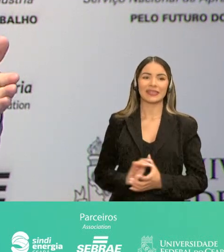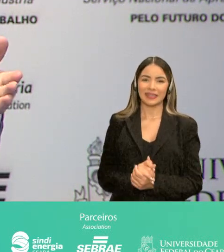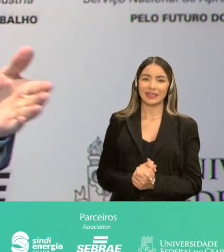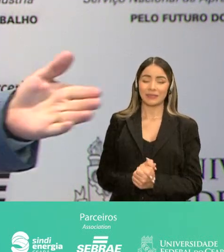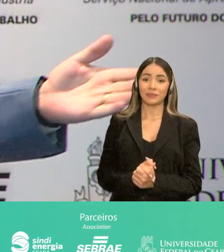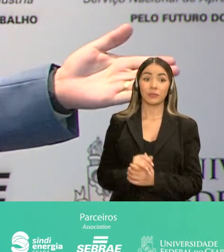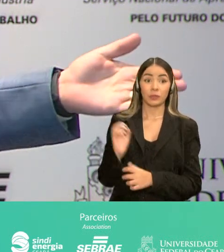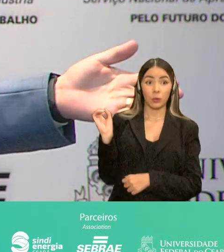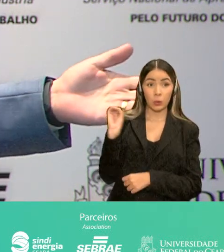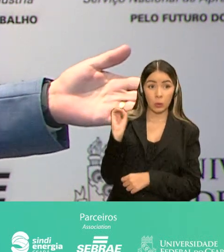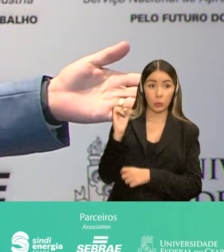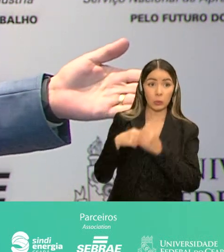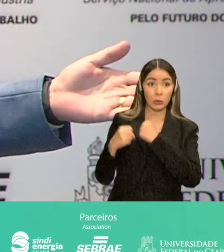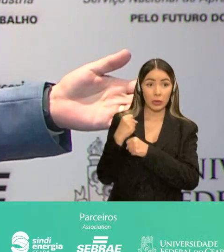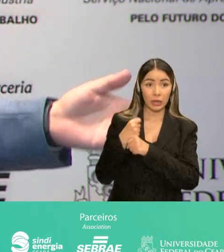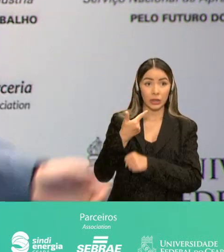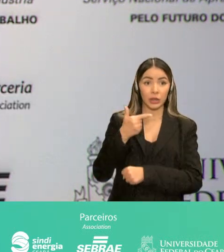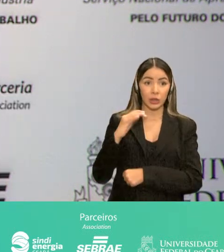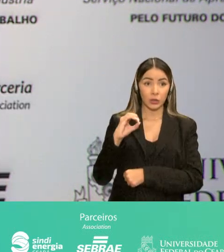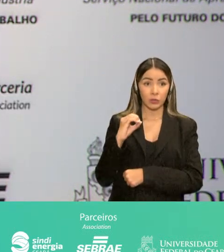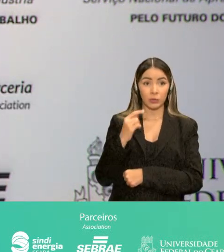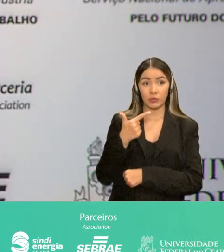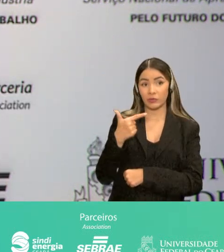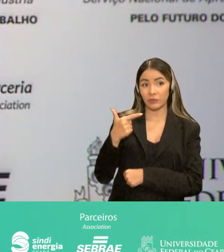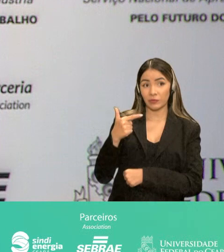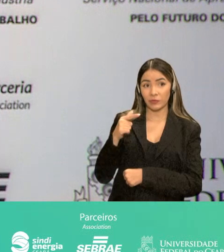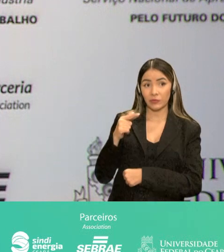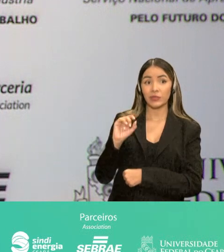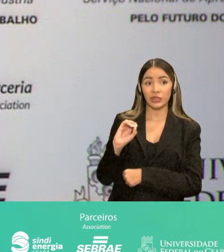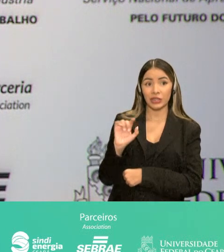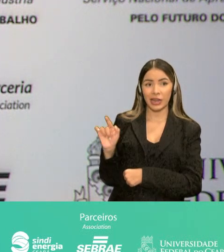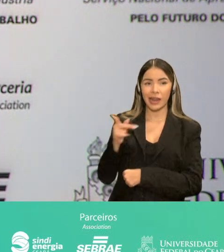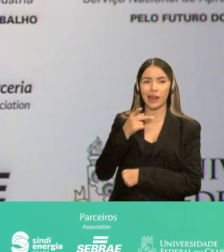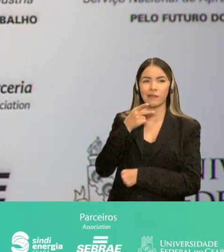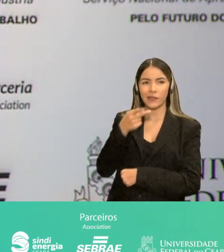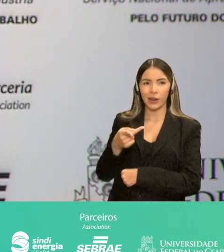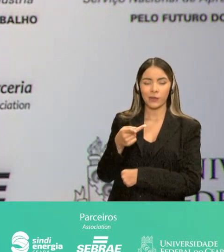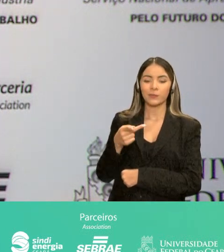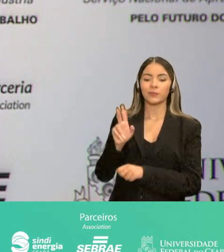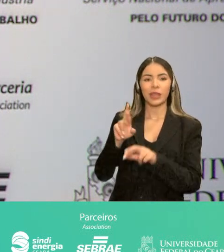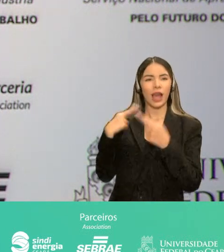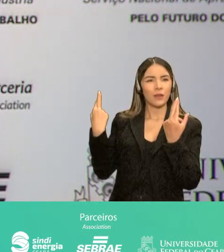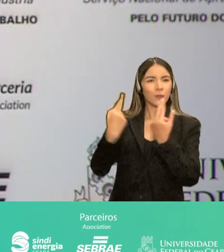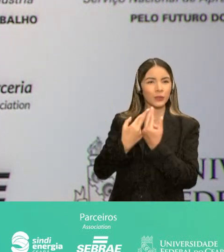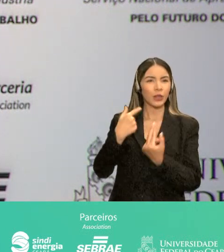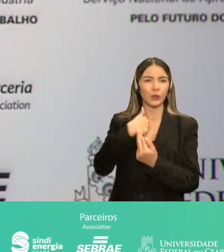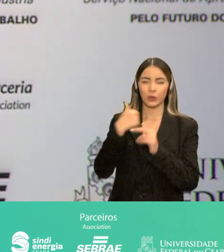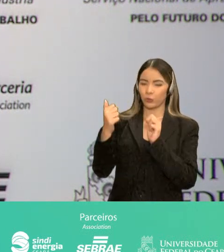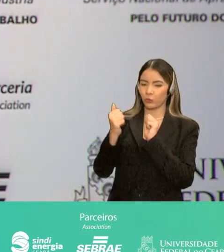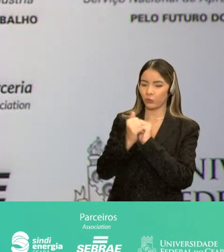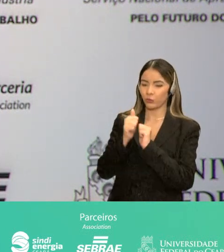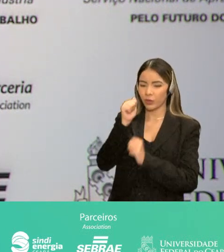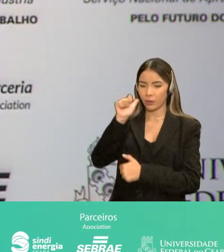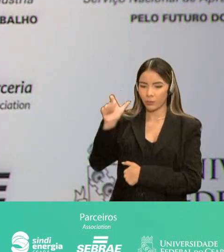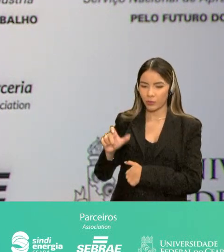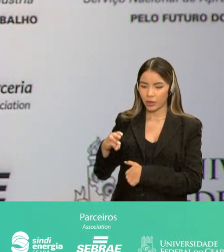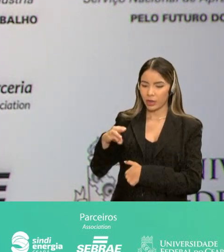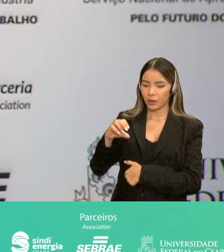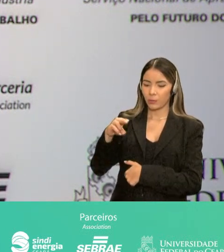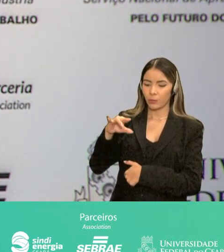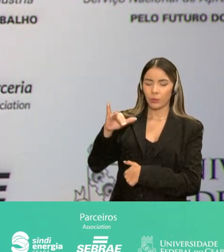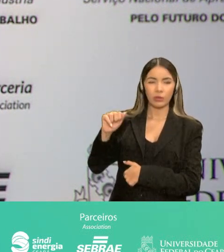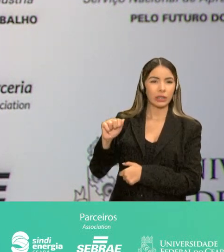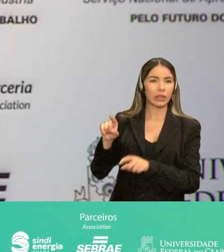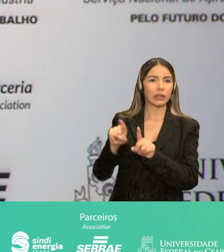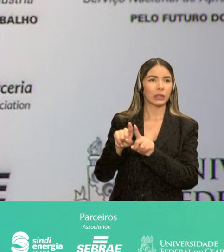Em I outubro de always get 2020, emotional como a when I Mônica say comentou, this. In October numa 2020, reunião que estávamos eu, a in a Mônica meeting e o Ansga